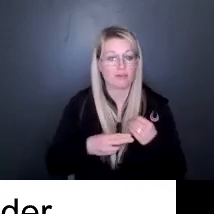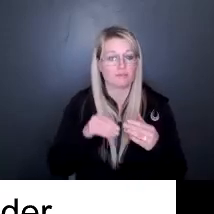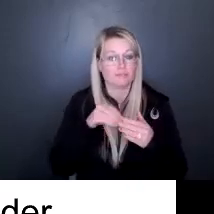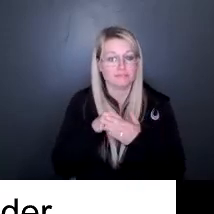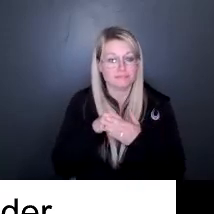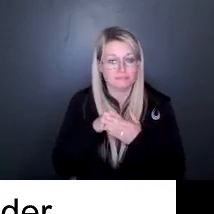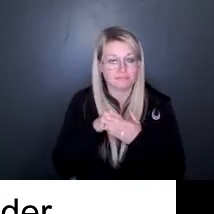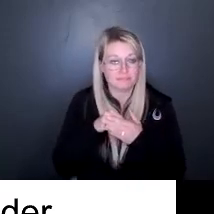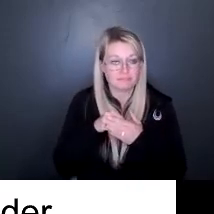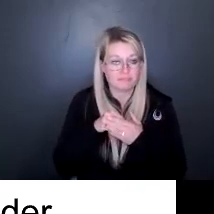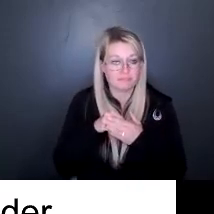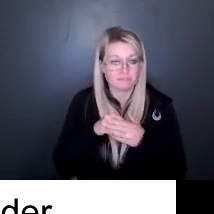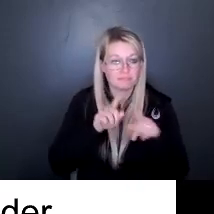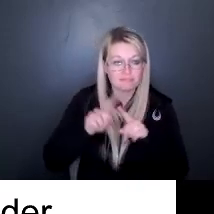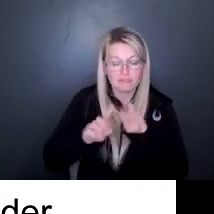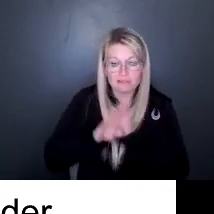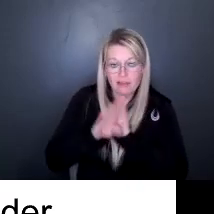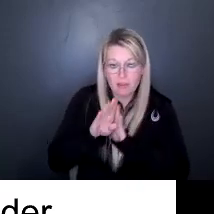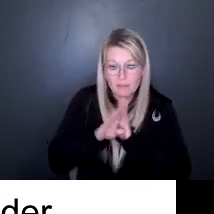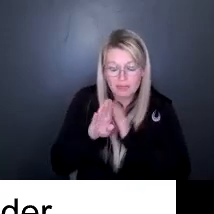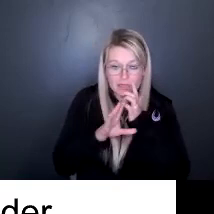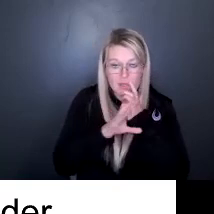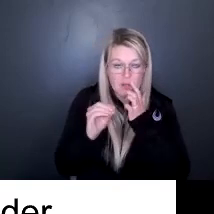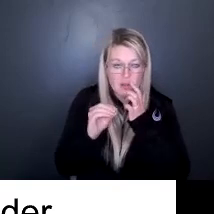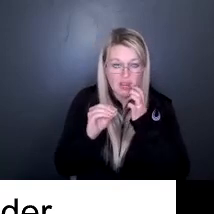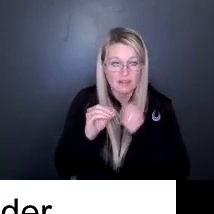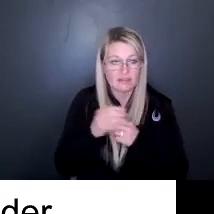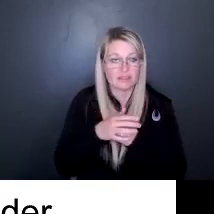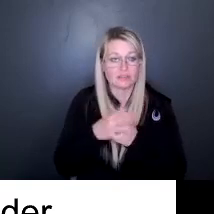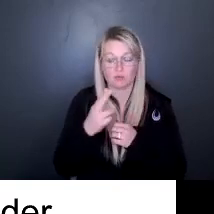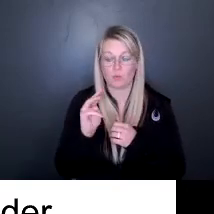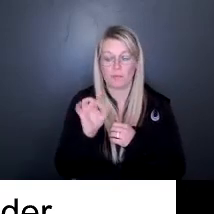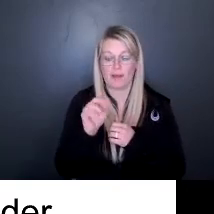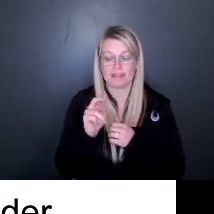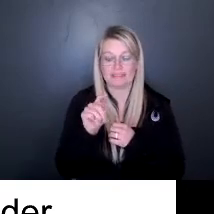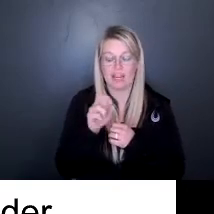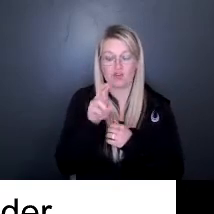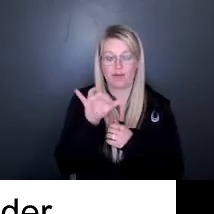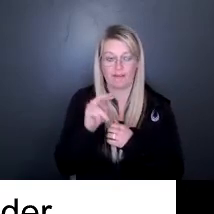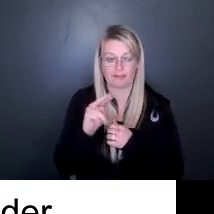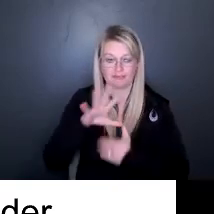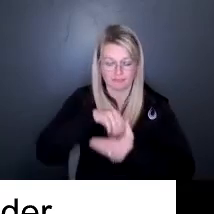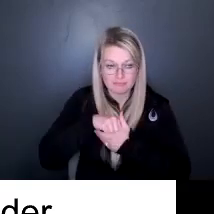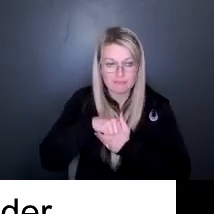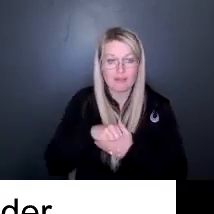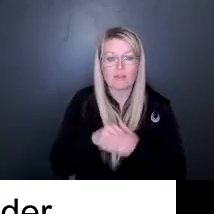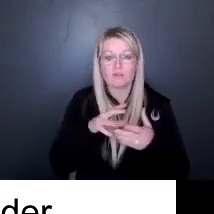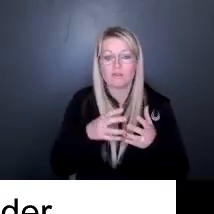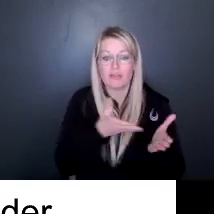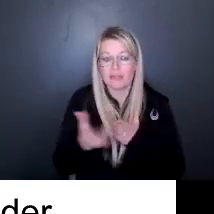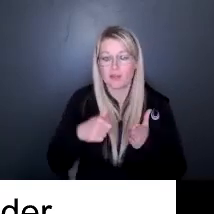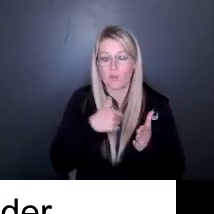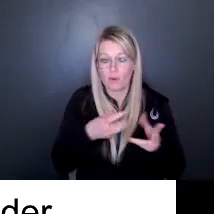gray literature within the development and humanitarian context. The sources that we draw